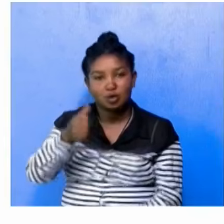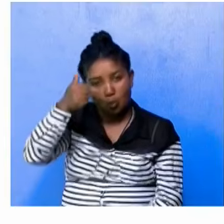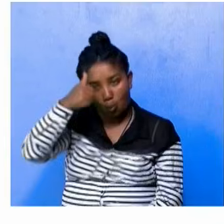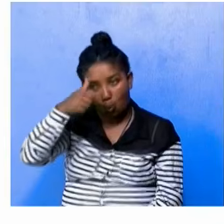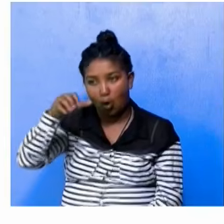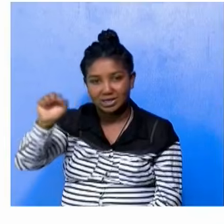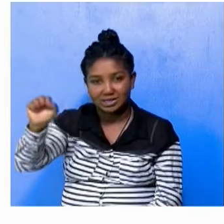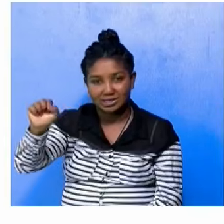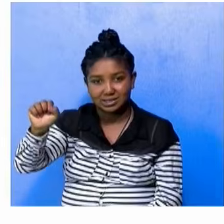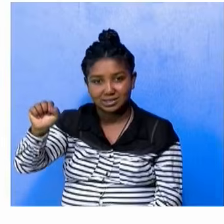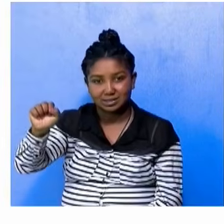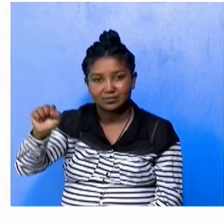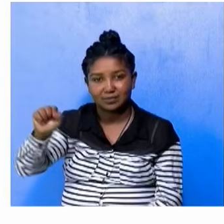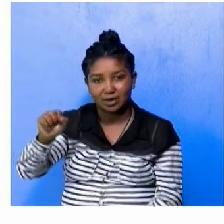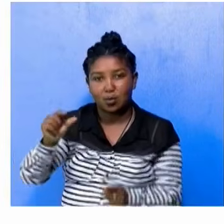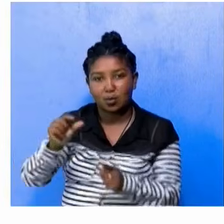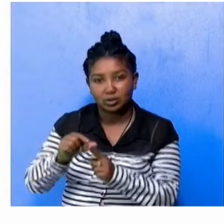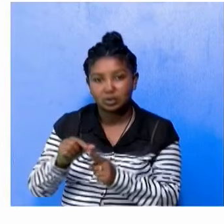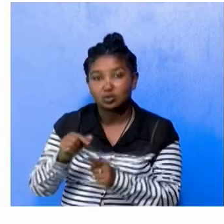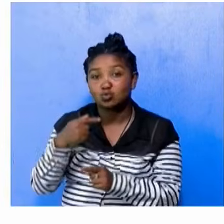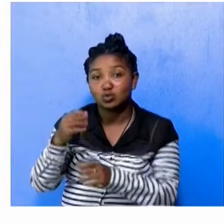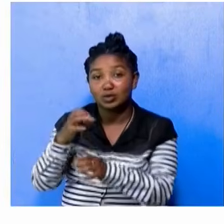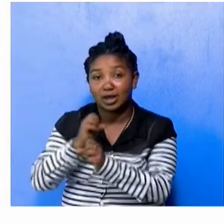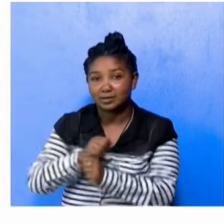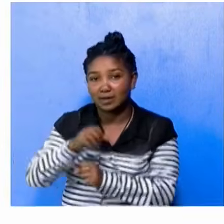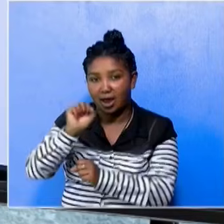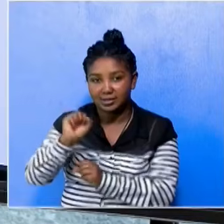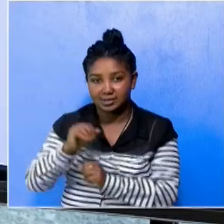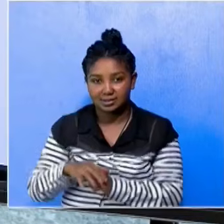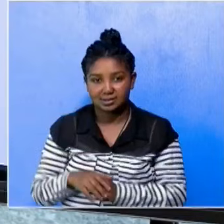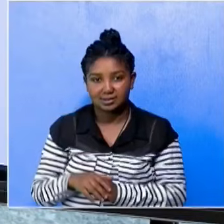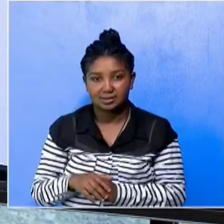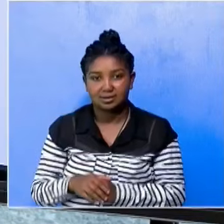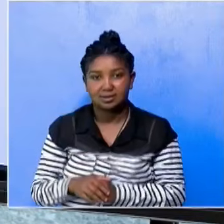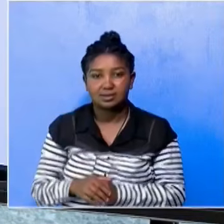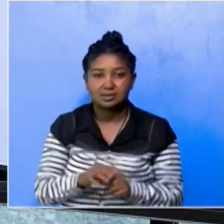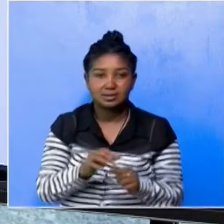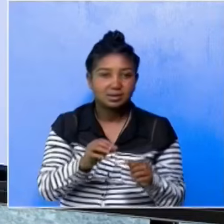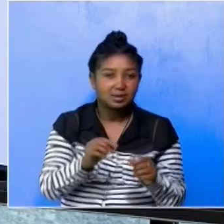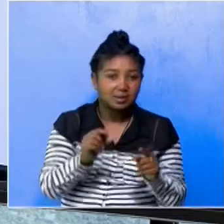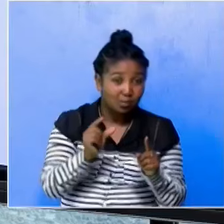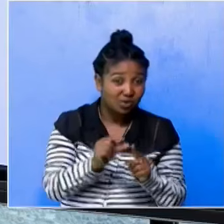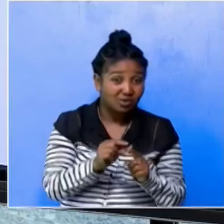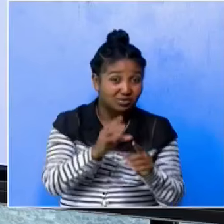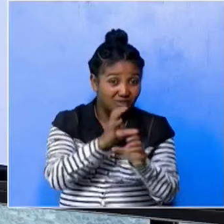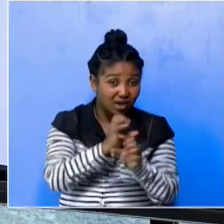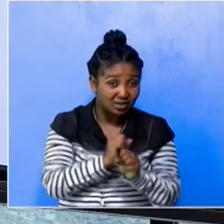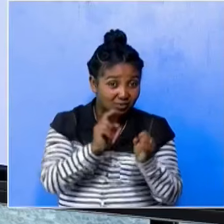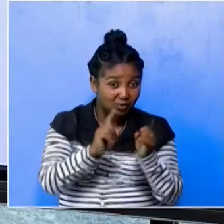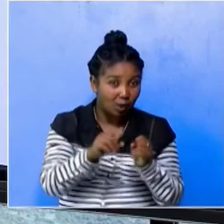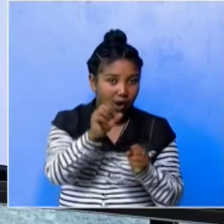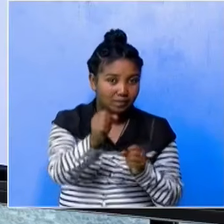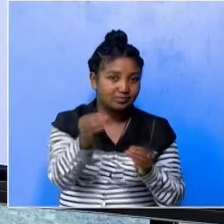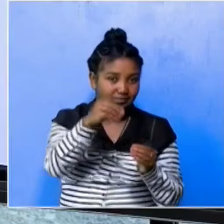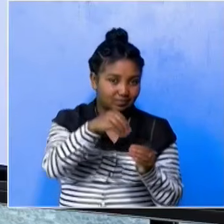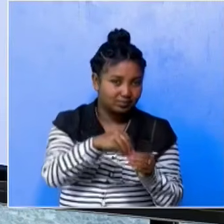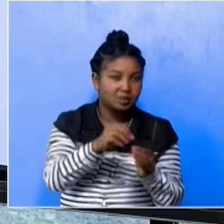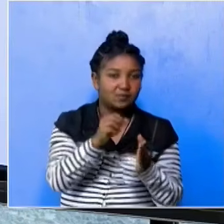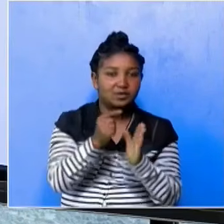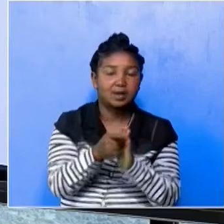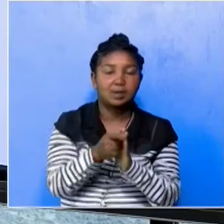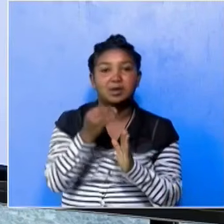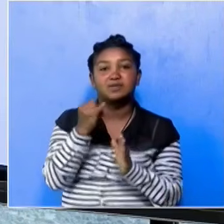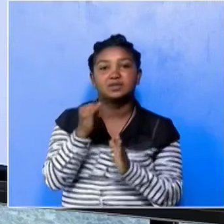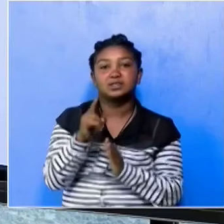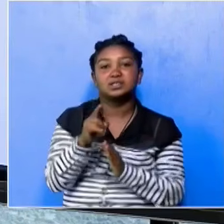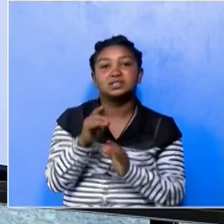boys. Here are some words which takes S. Some words which takes S. For example, if